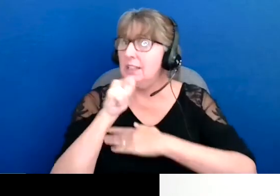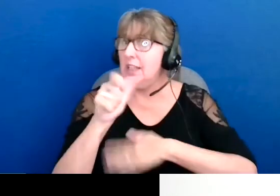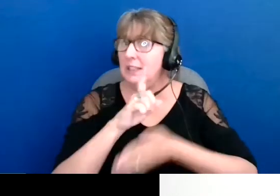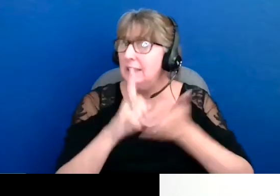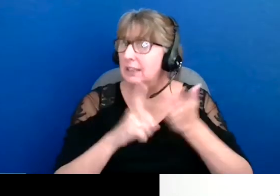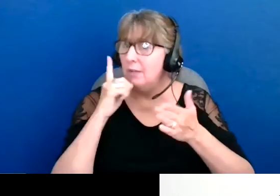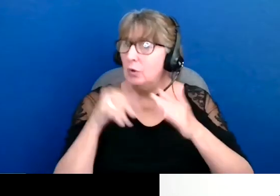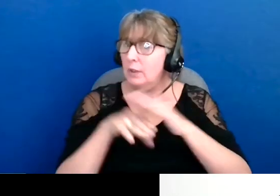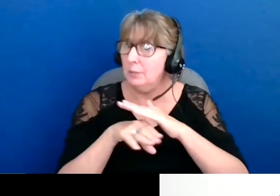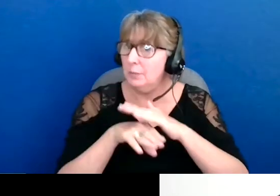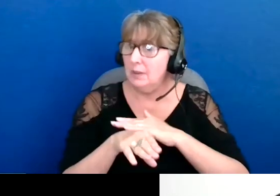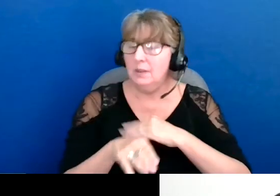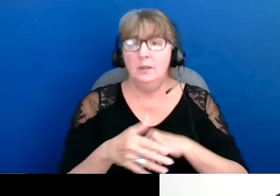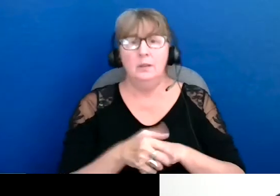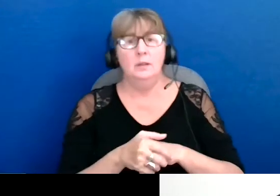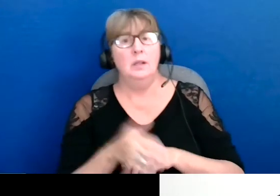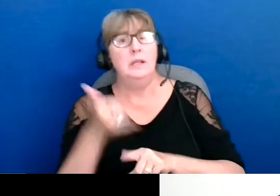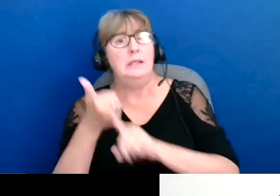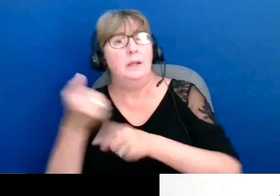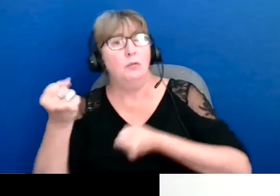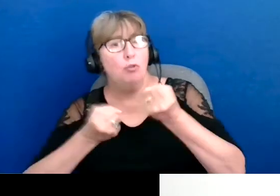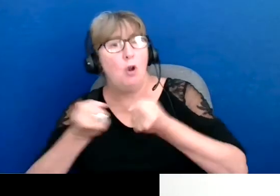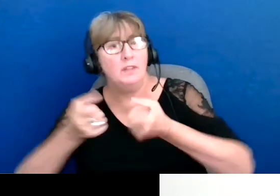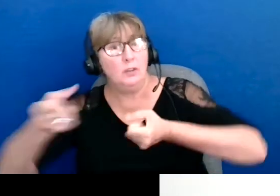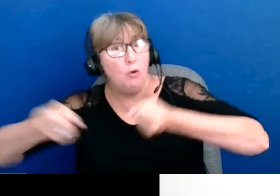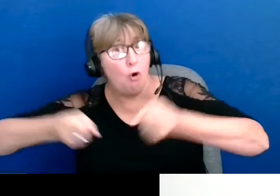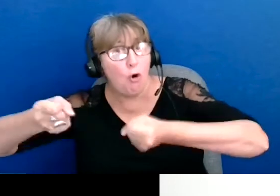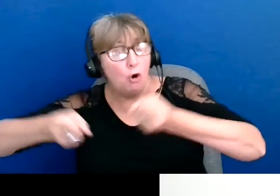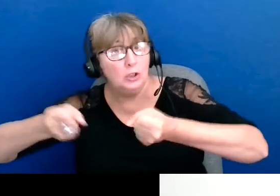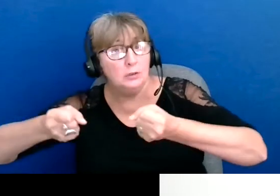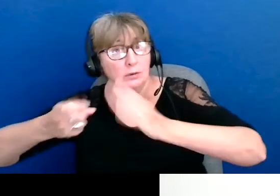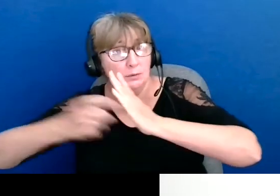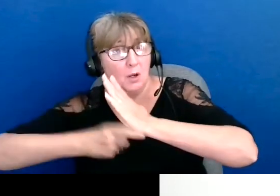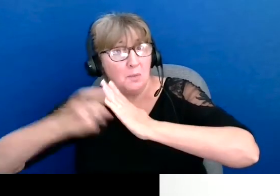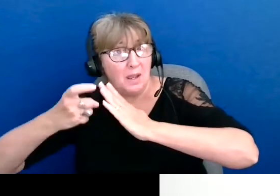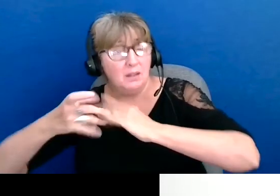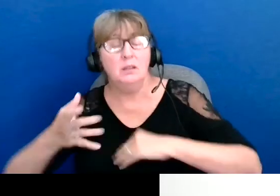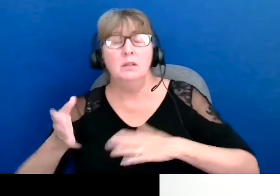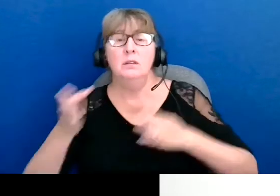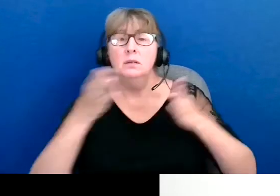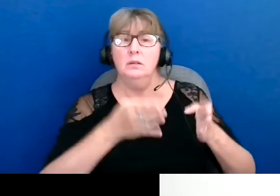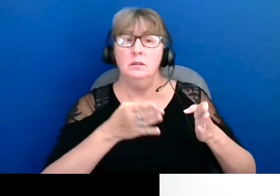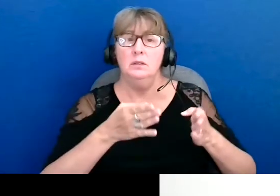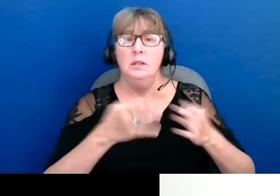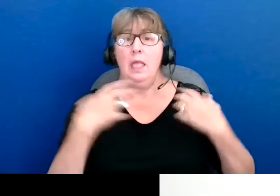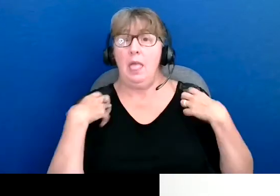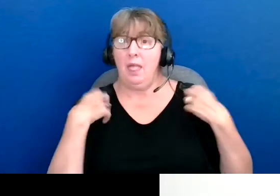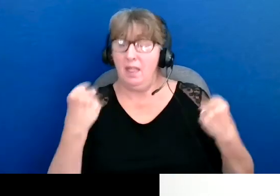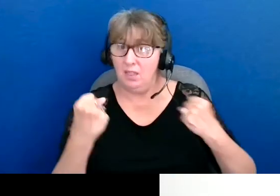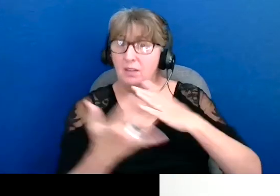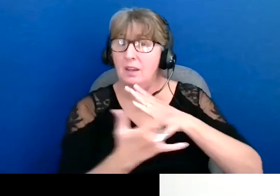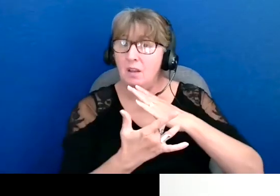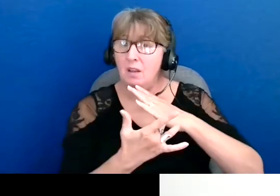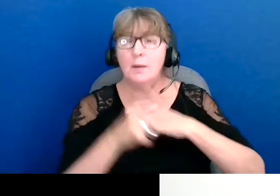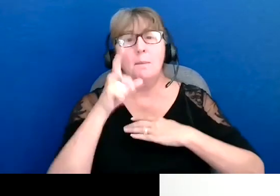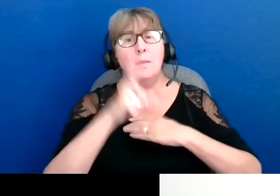Everything from self-driving cars to health technology, it all needs to be accessible